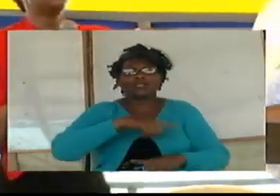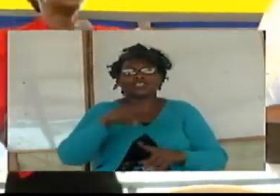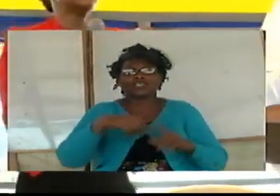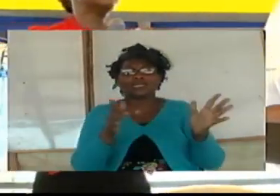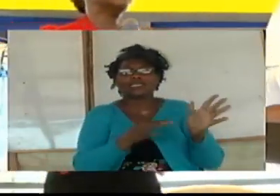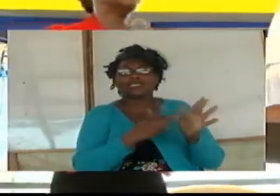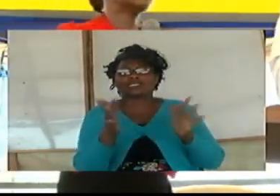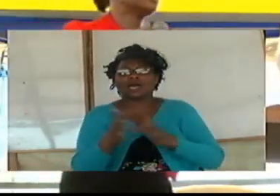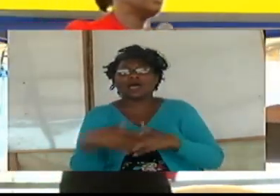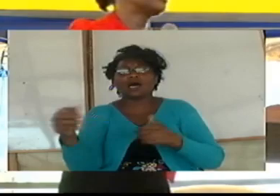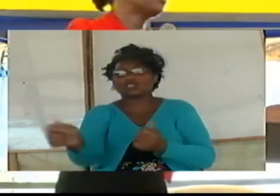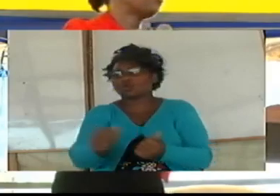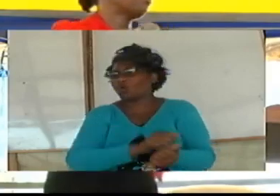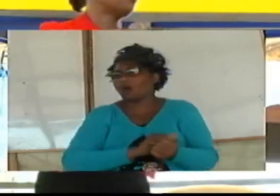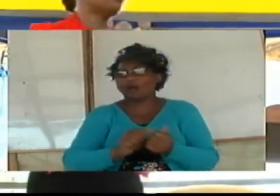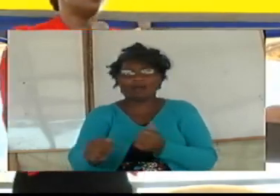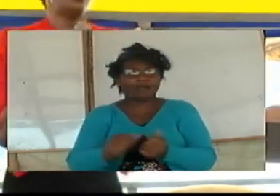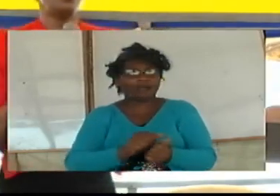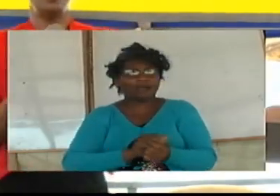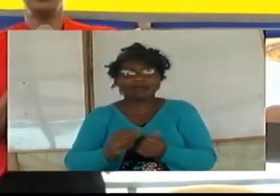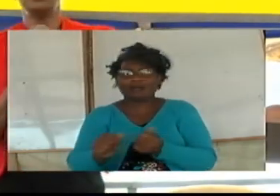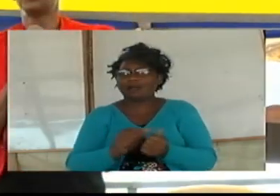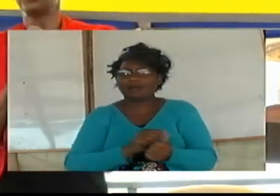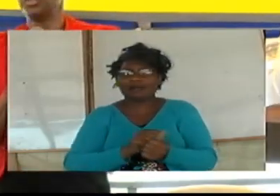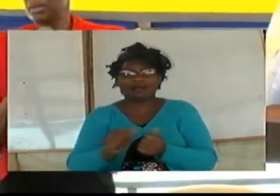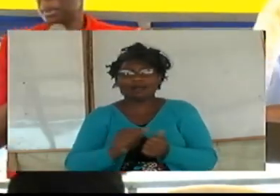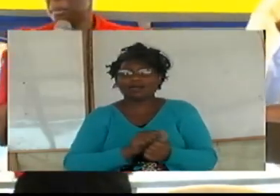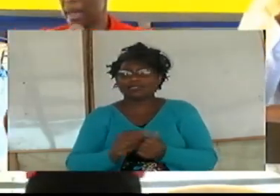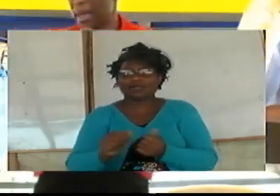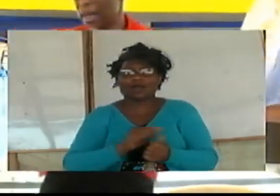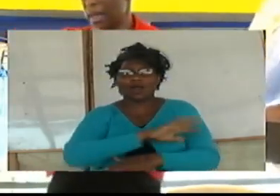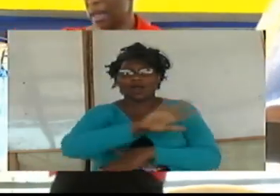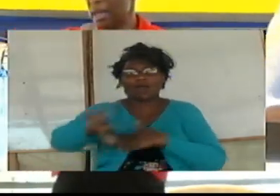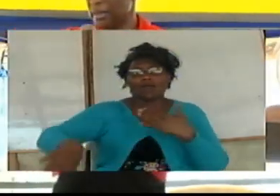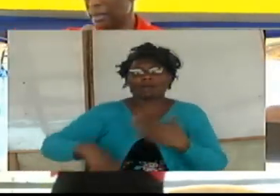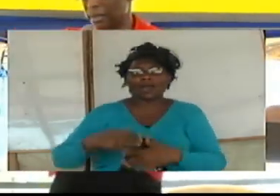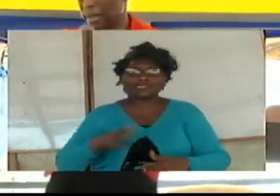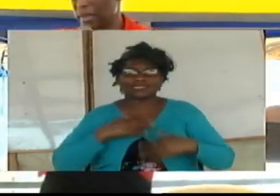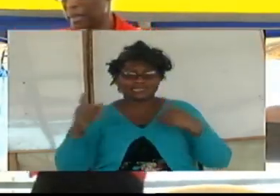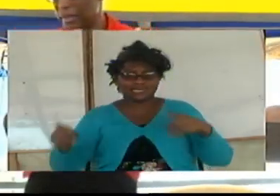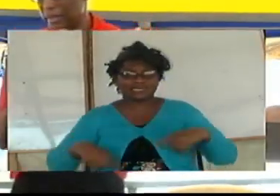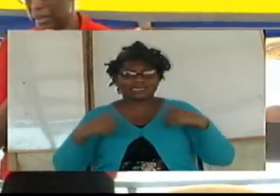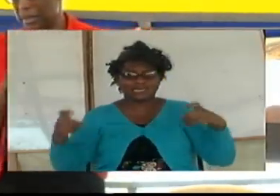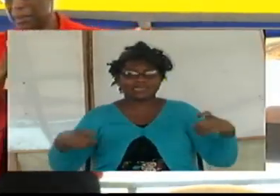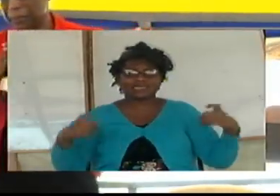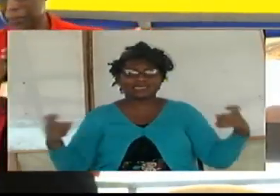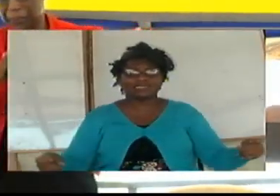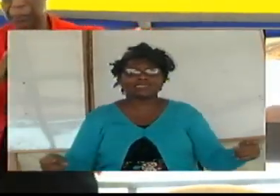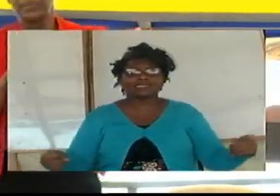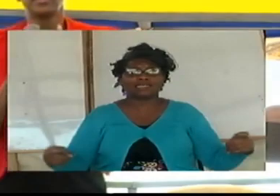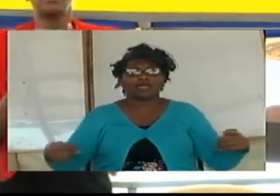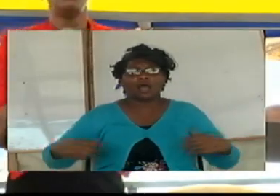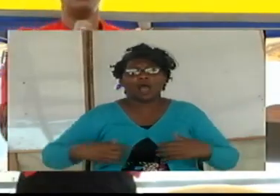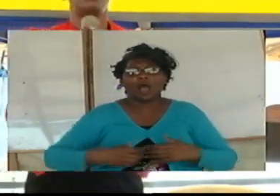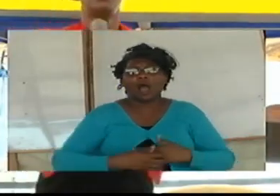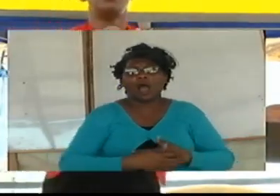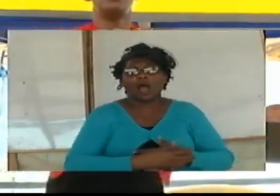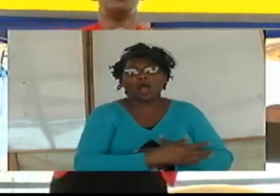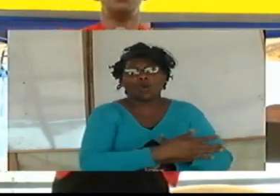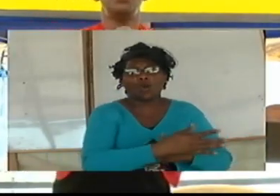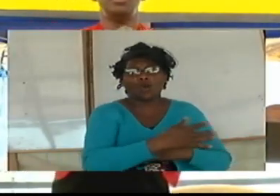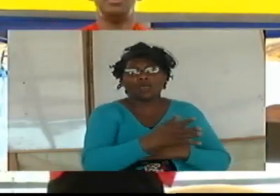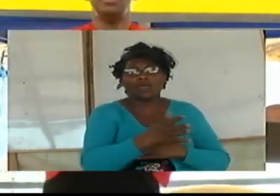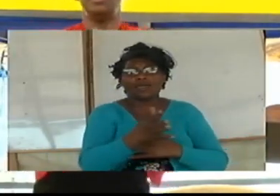When Jesus washed all my sins